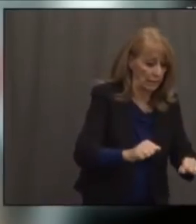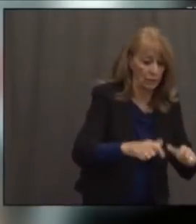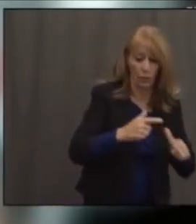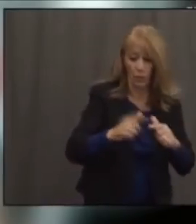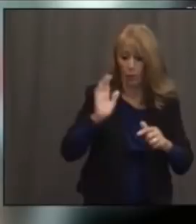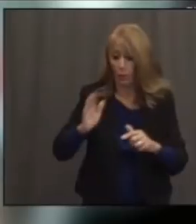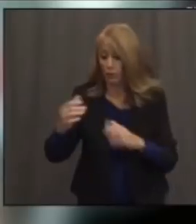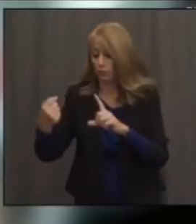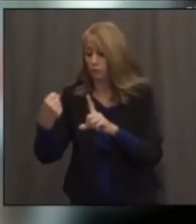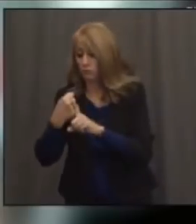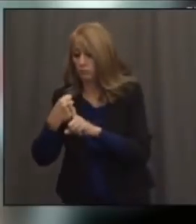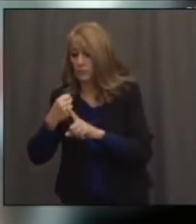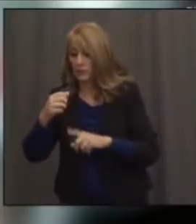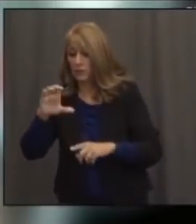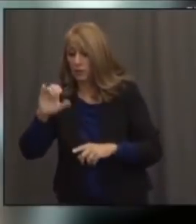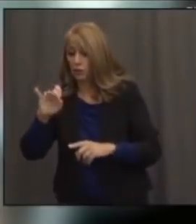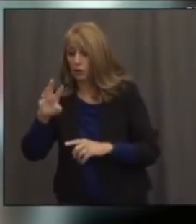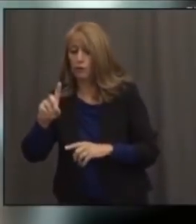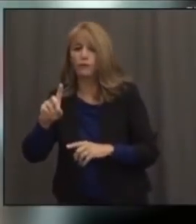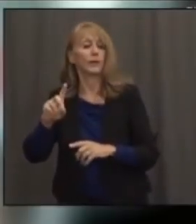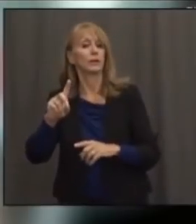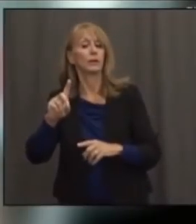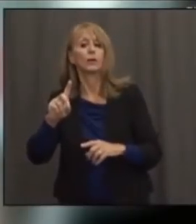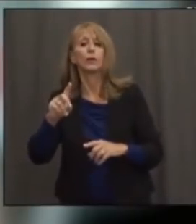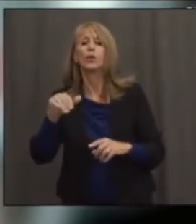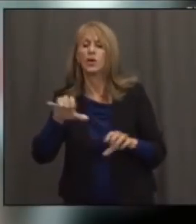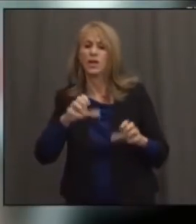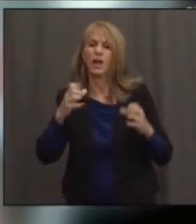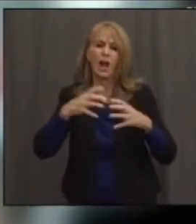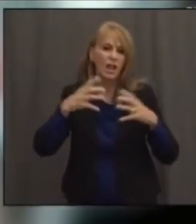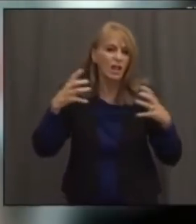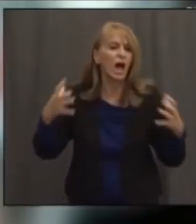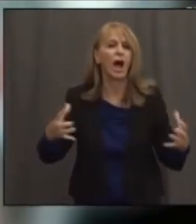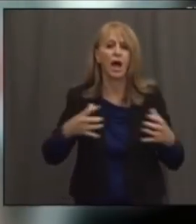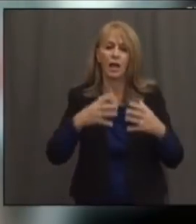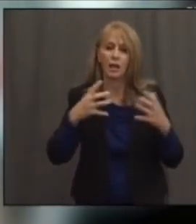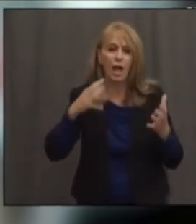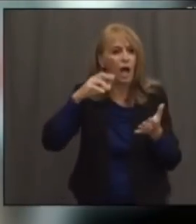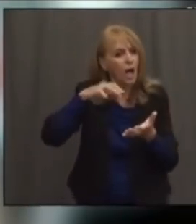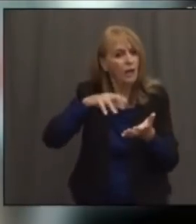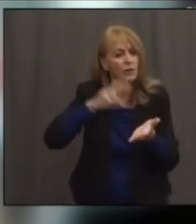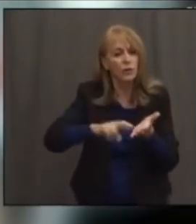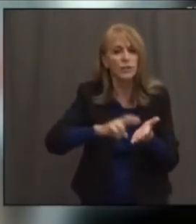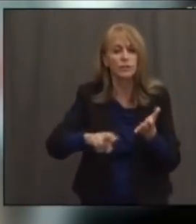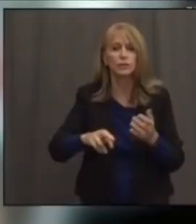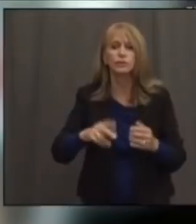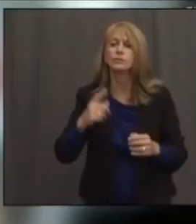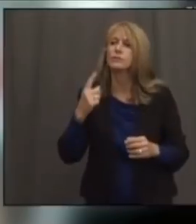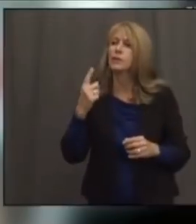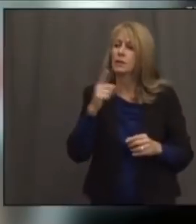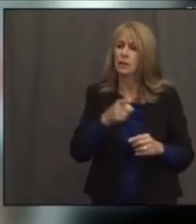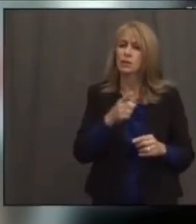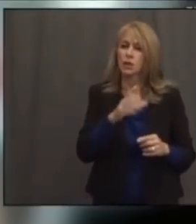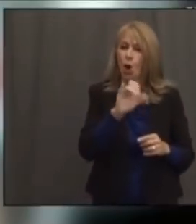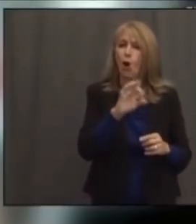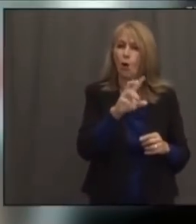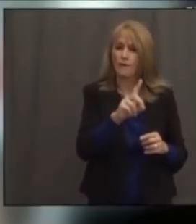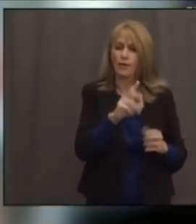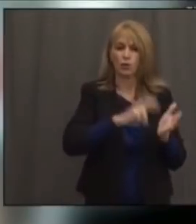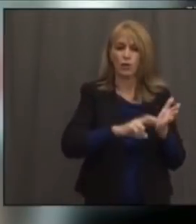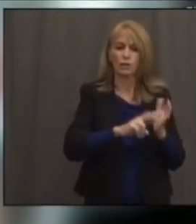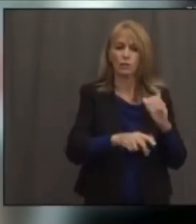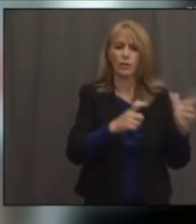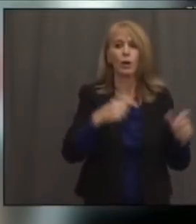COVID, in some of the largest studies ever undertaken in the history of drug development. The only study that I remember that was larger than the COVID studies was